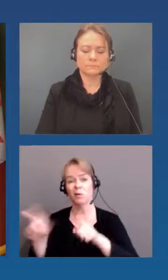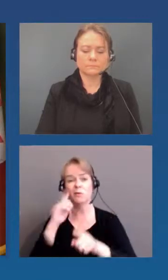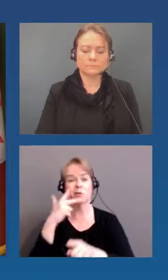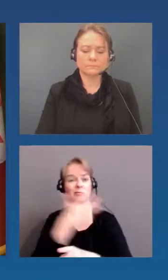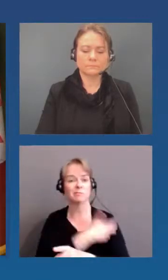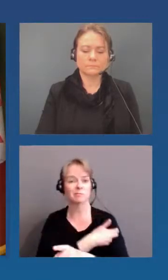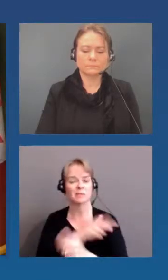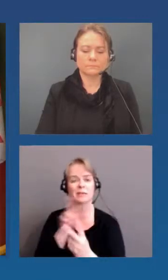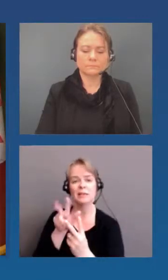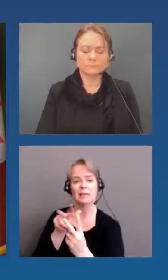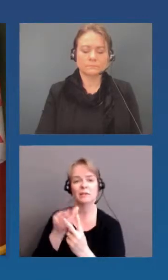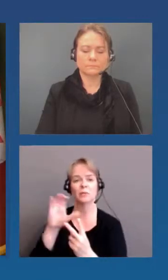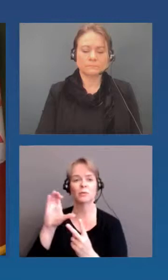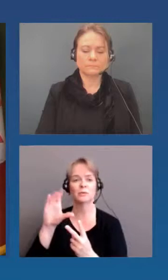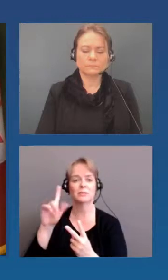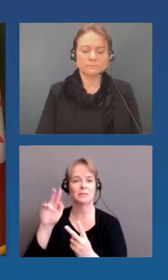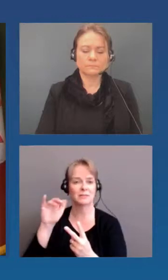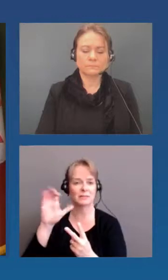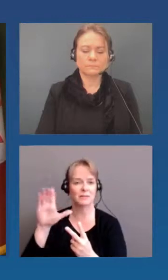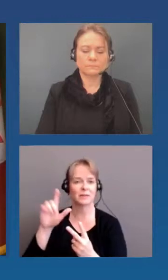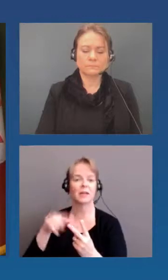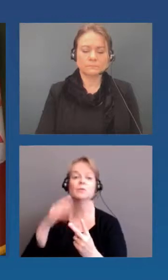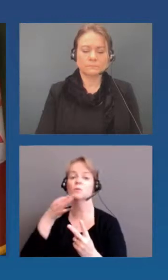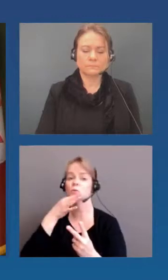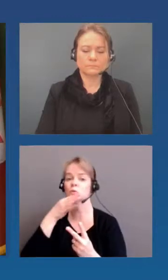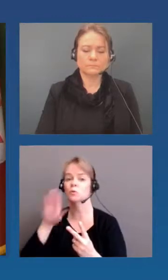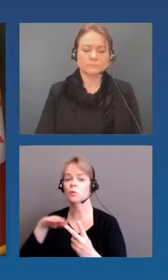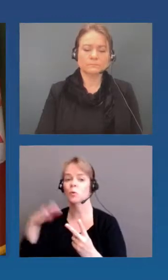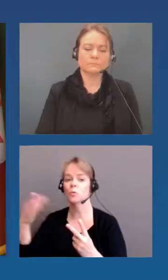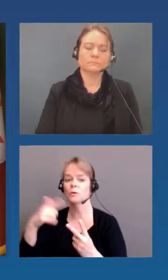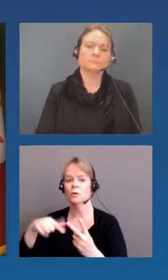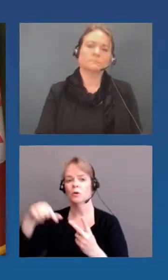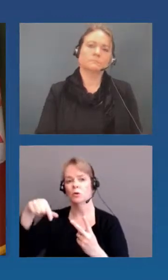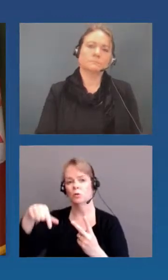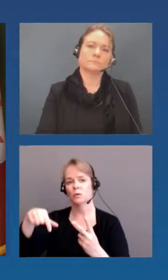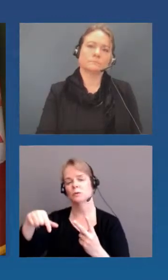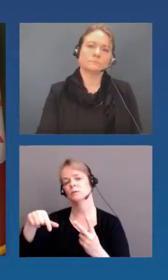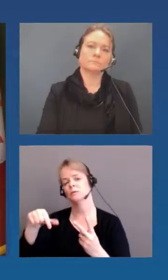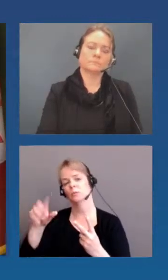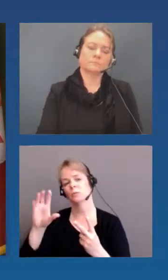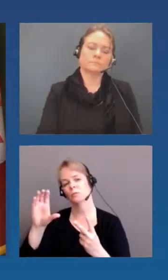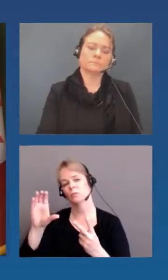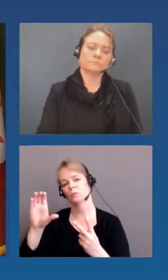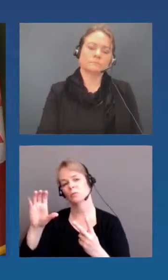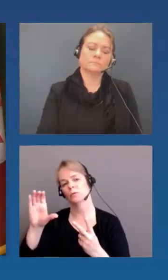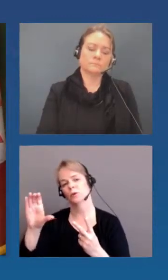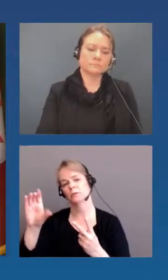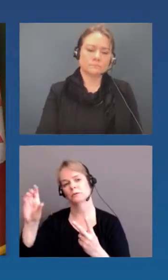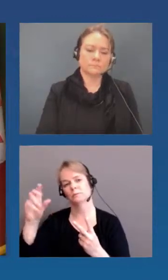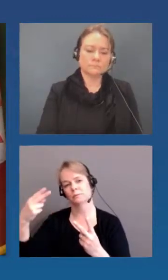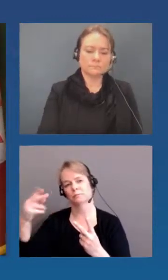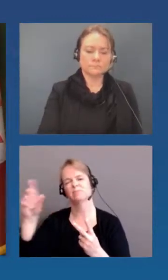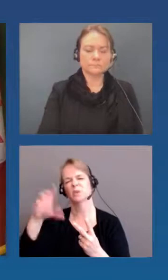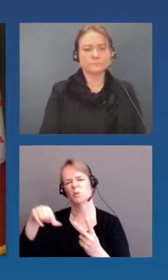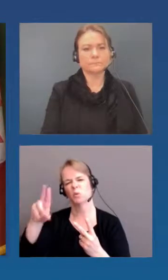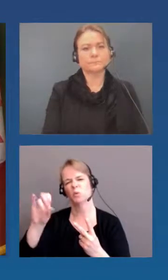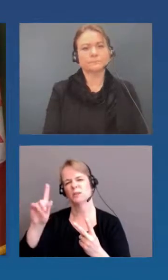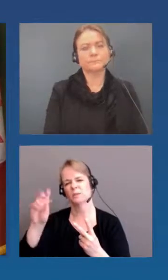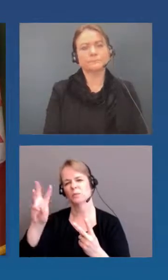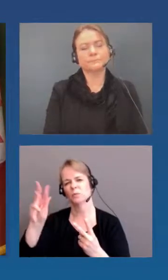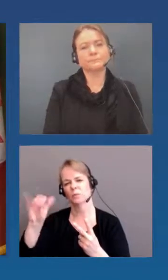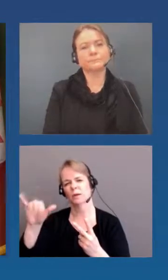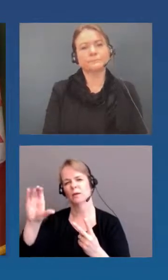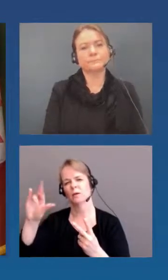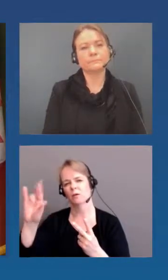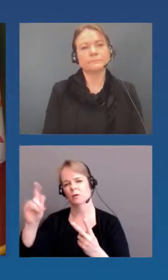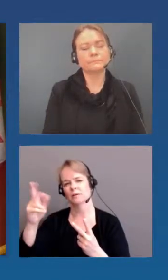and soon to be open, the Queensway Carleton. Later on, as we move forward and we start opening up more sites, then they'll have the options of those